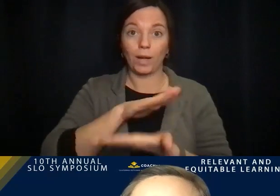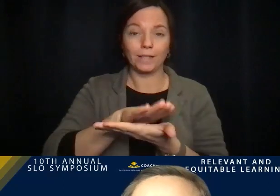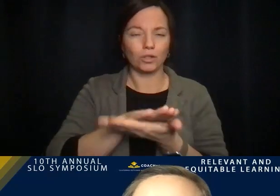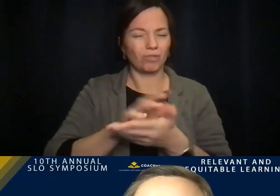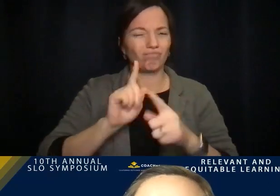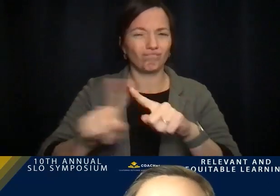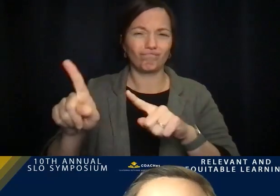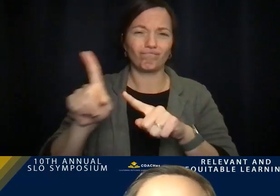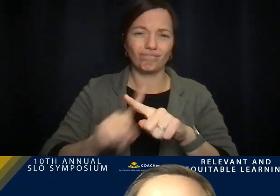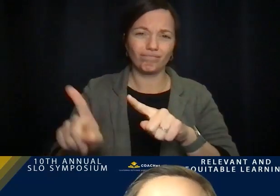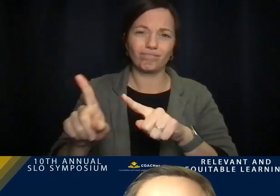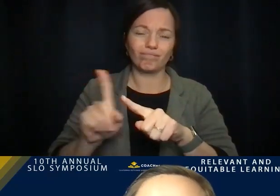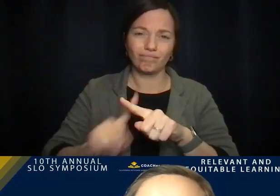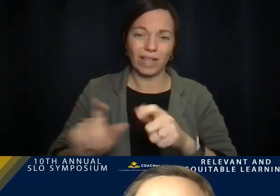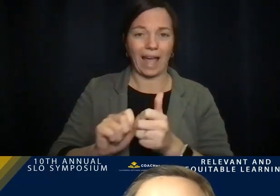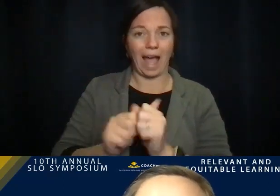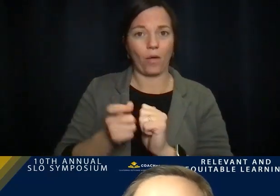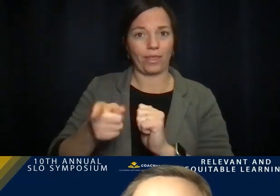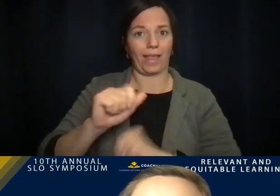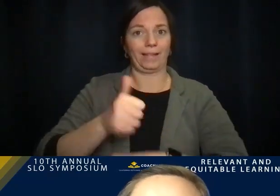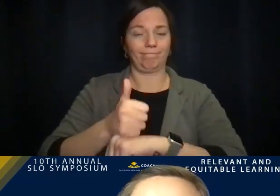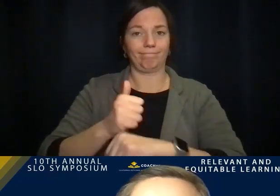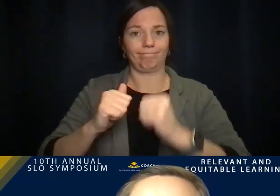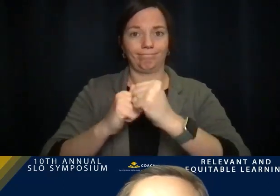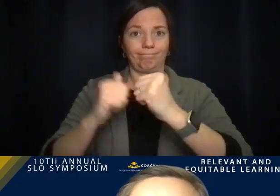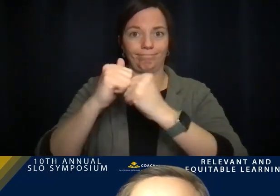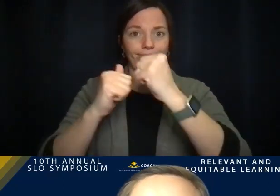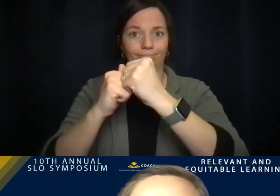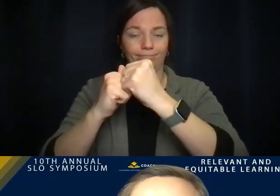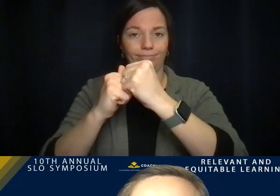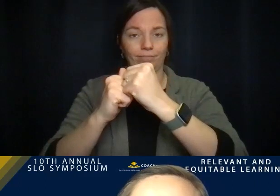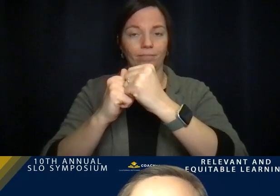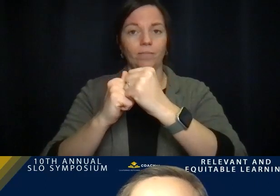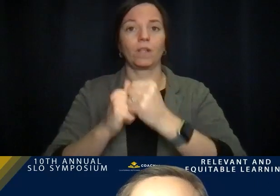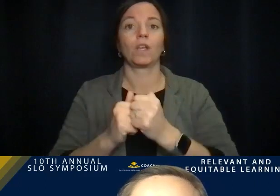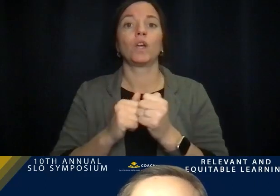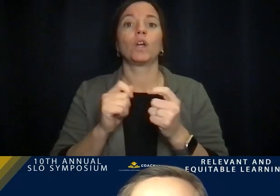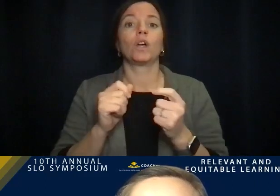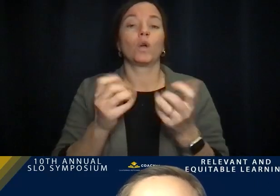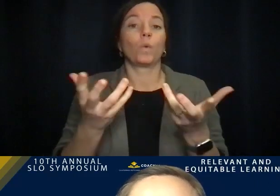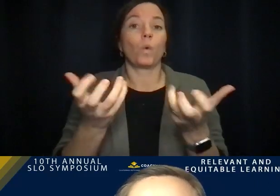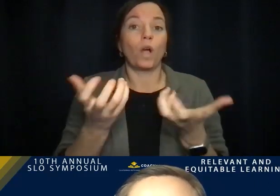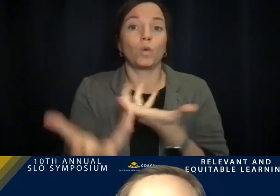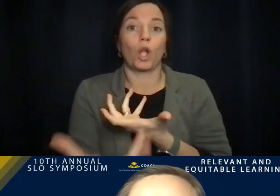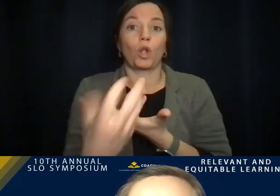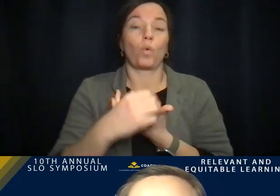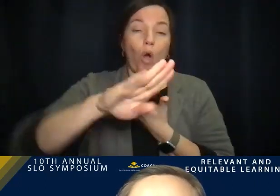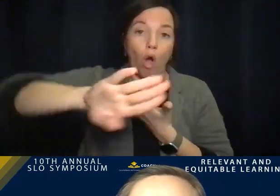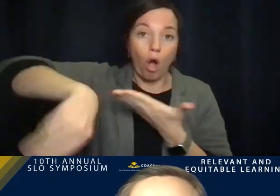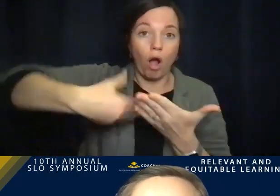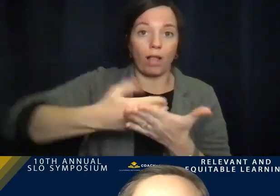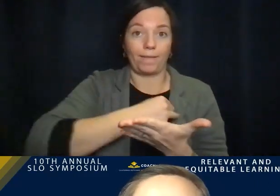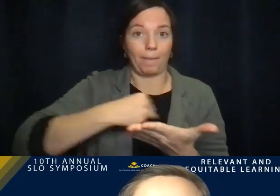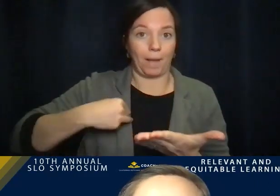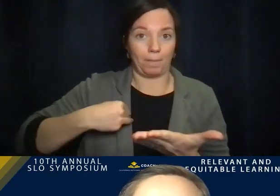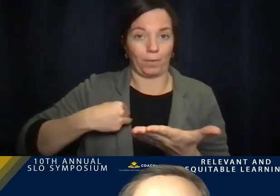different in how they structure themselves. To be inclusive of the whole membership, we need to have